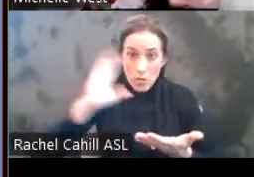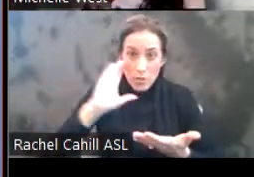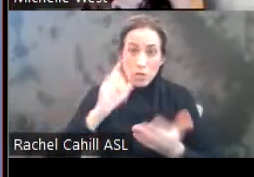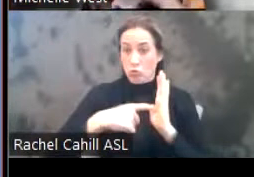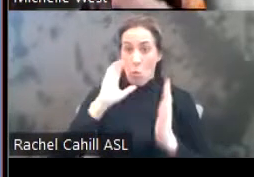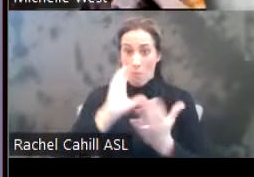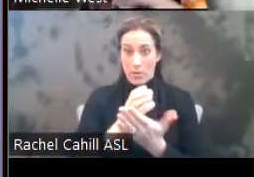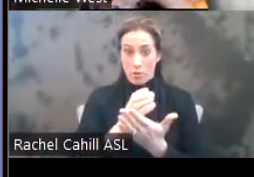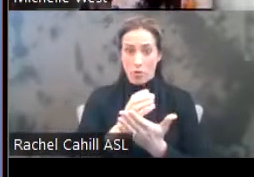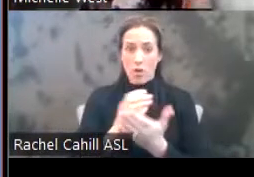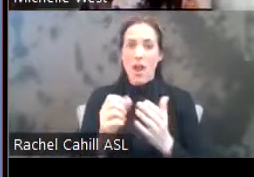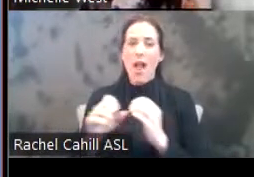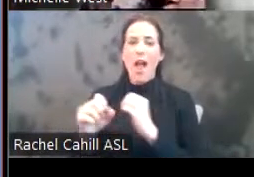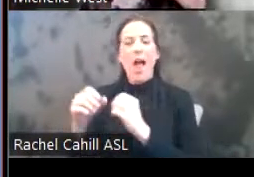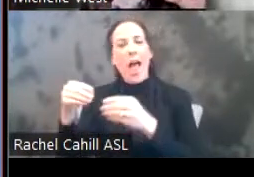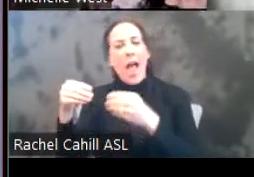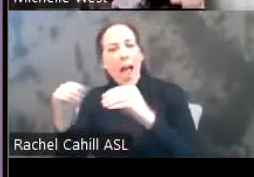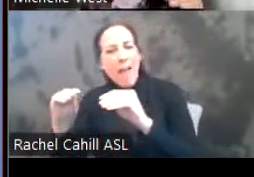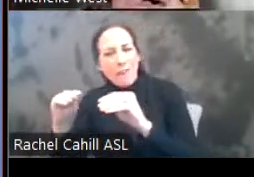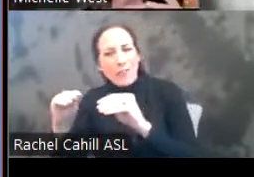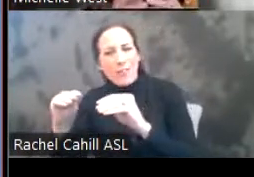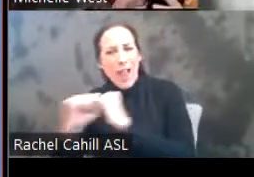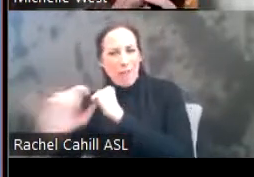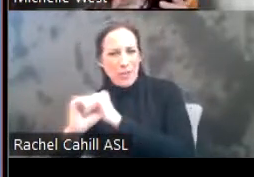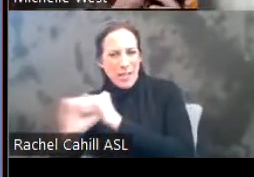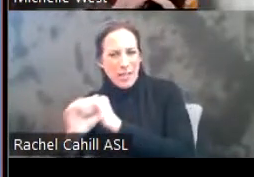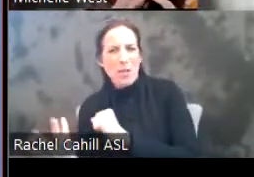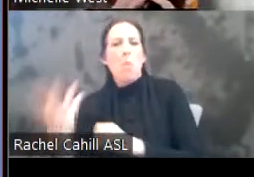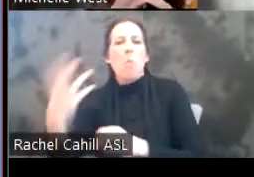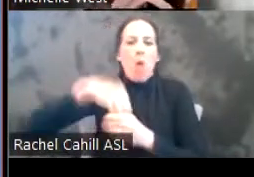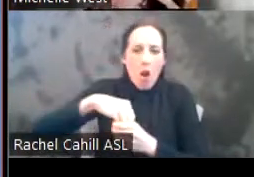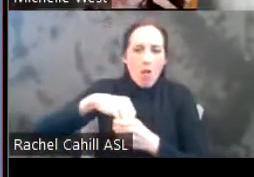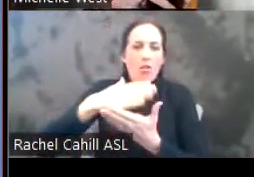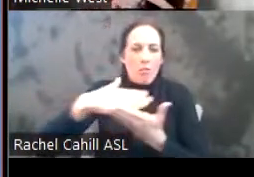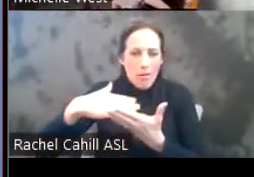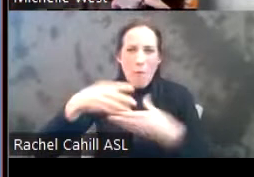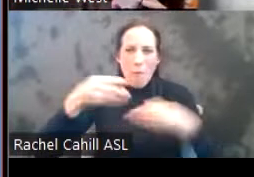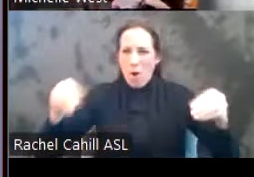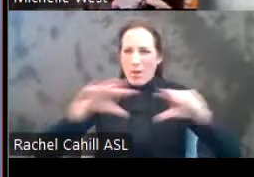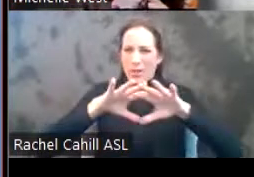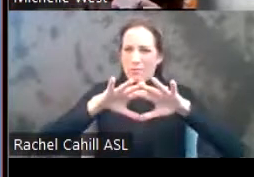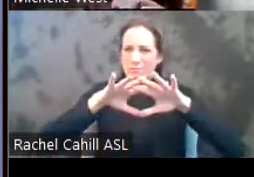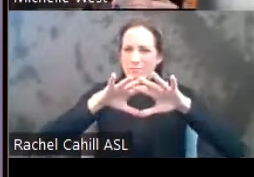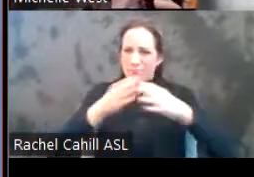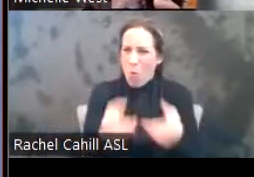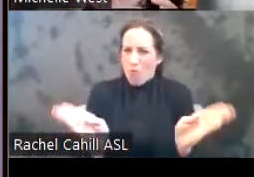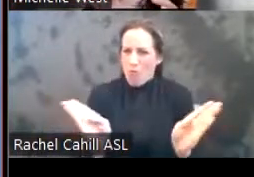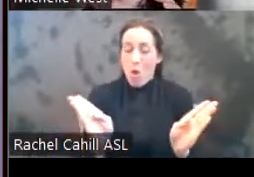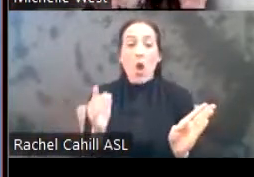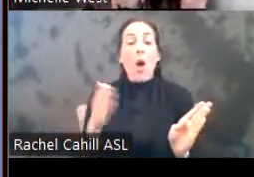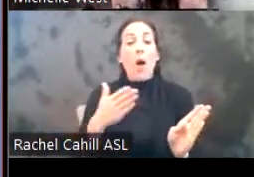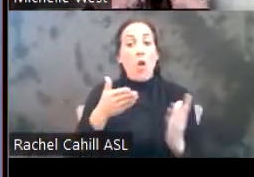is a sub area of marketing. It's just one piece of the puzzle. And as we go through this presentation, you'll